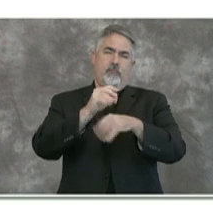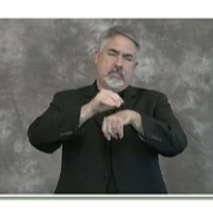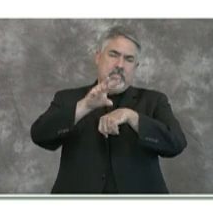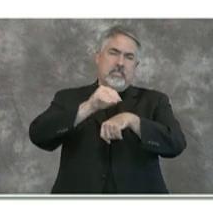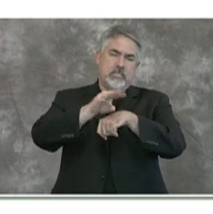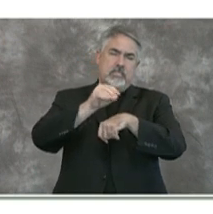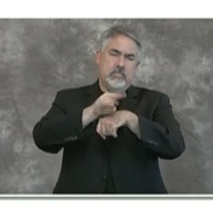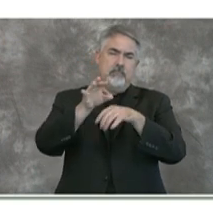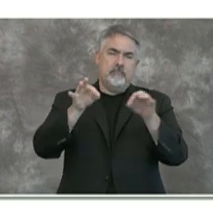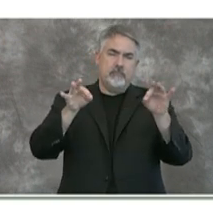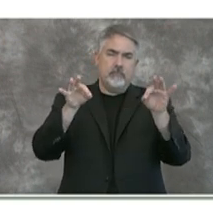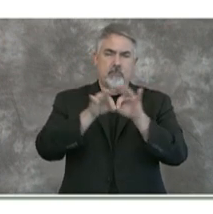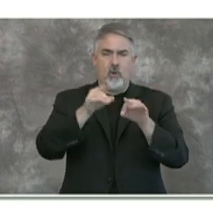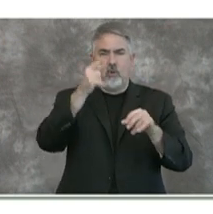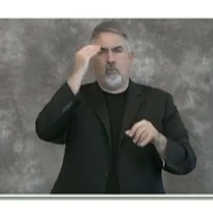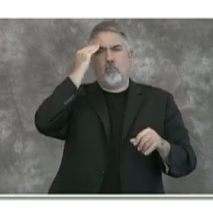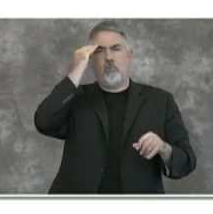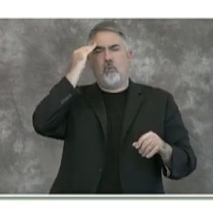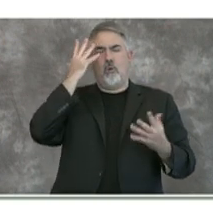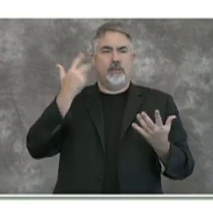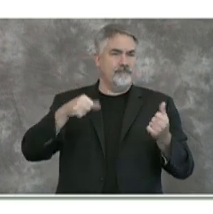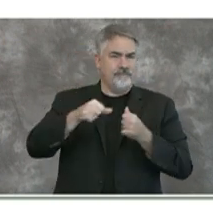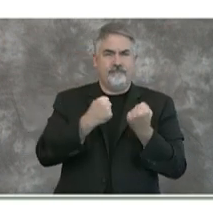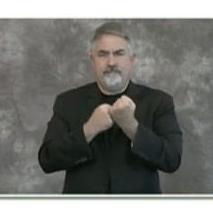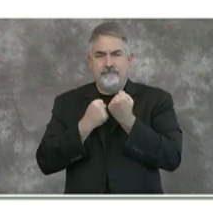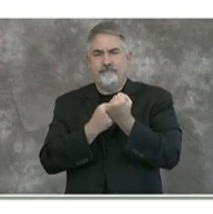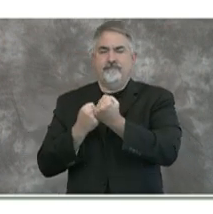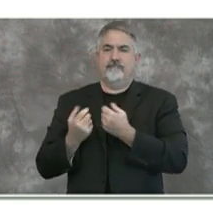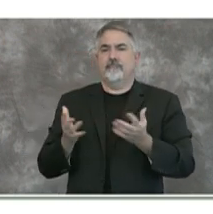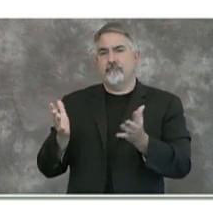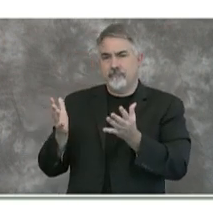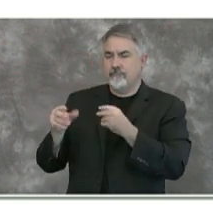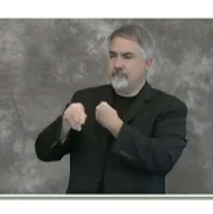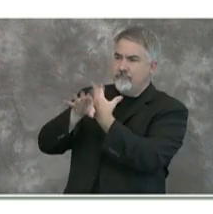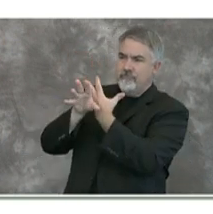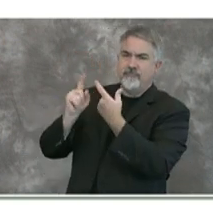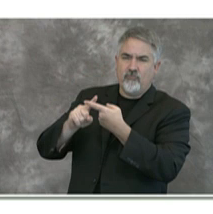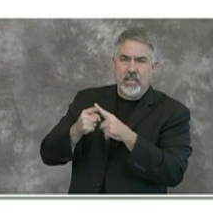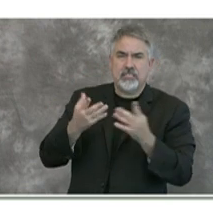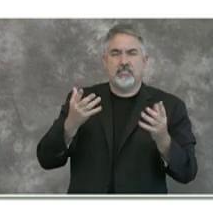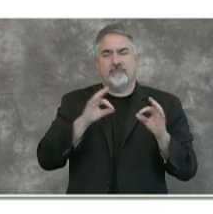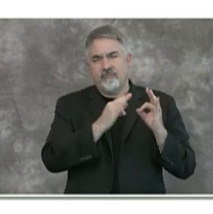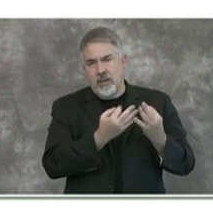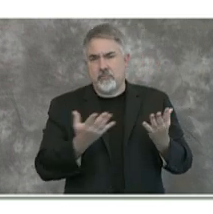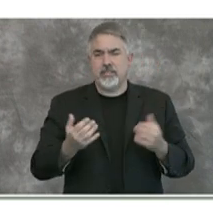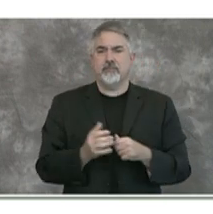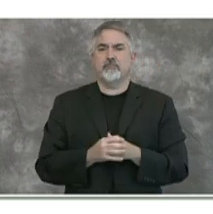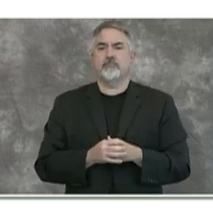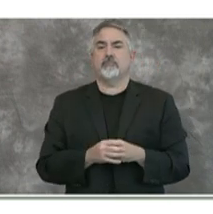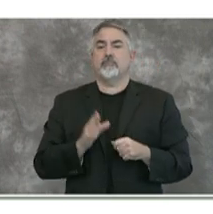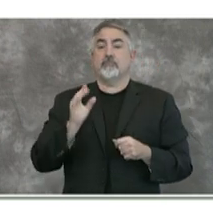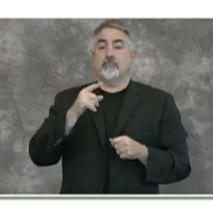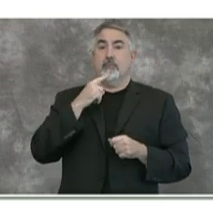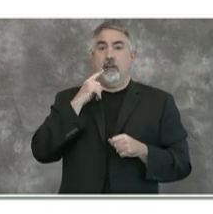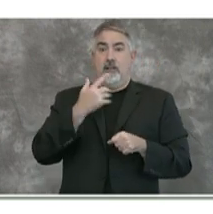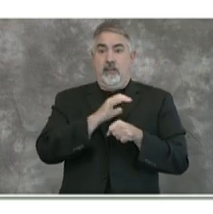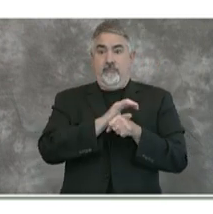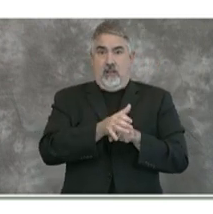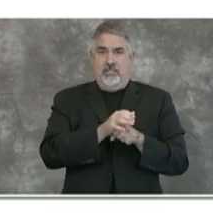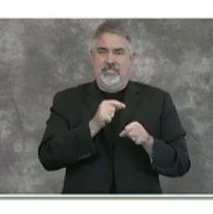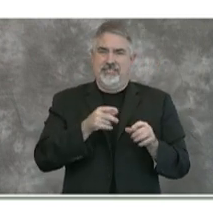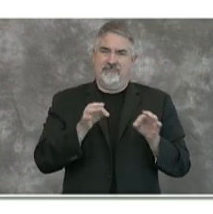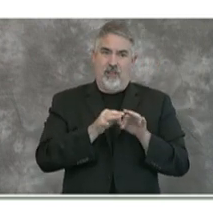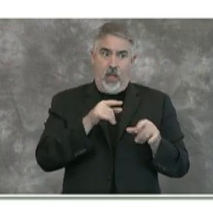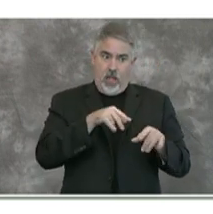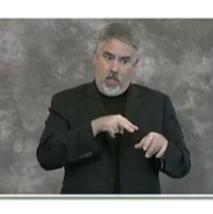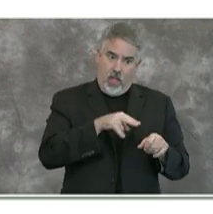one another and that we're connected to our overall sense of being and not just the efforts surrounding coronavirus. And so we'll hear from